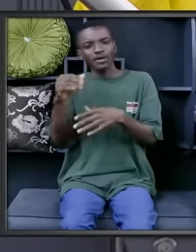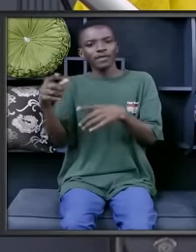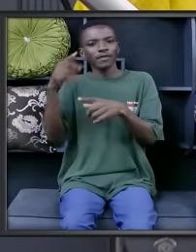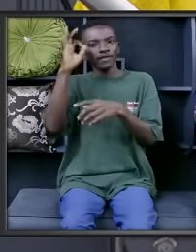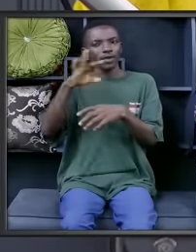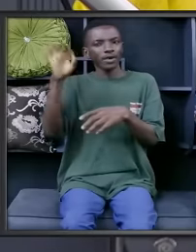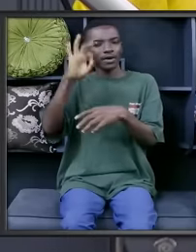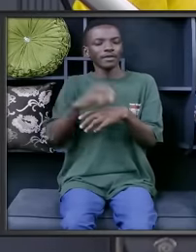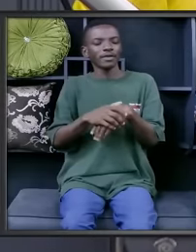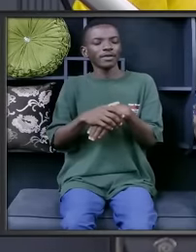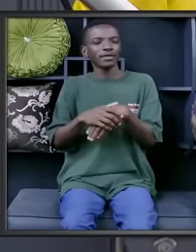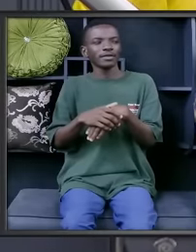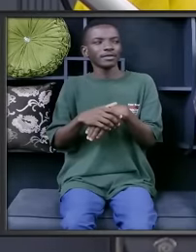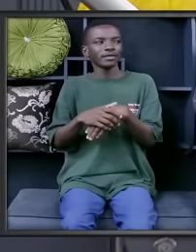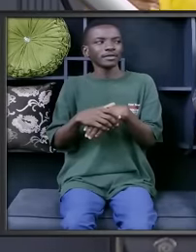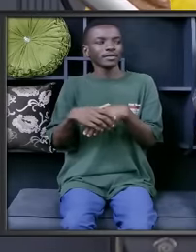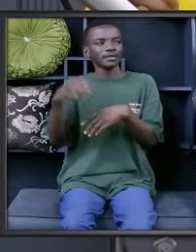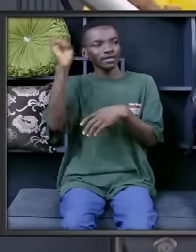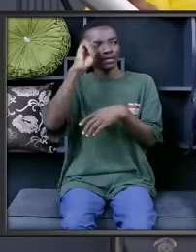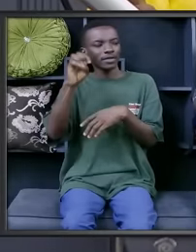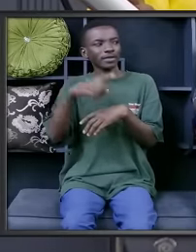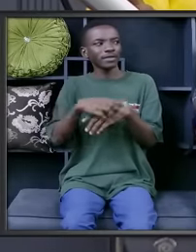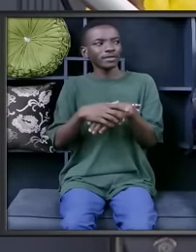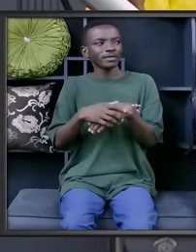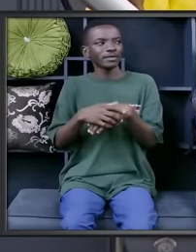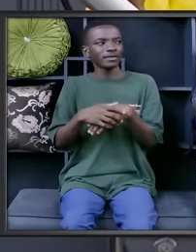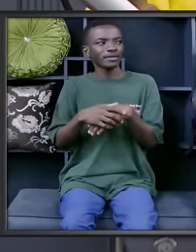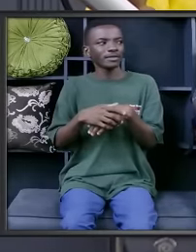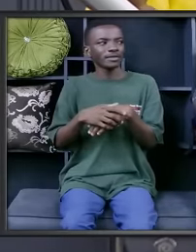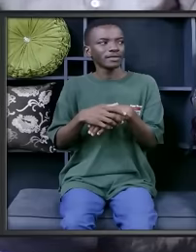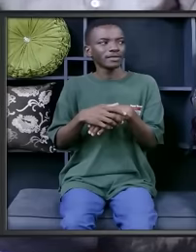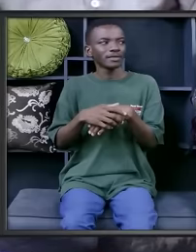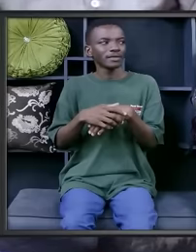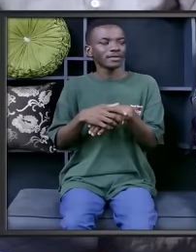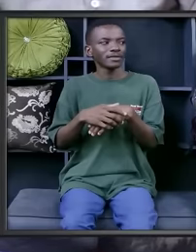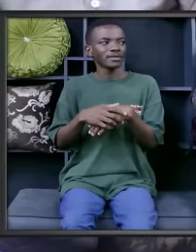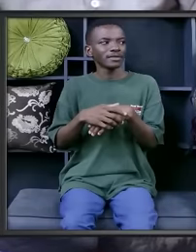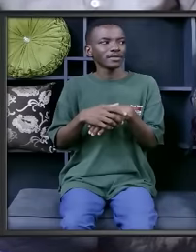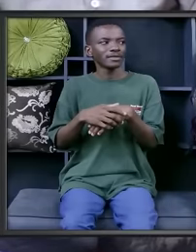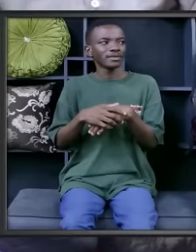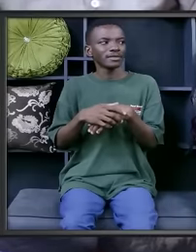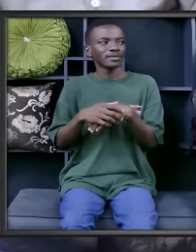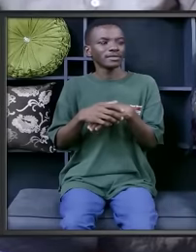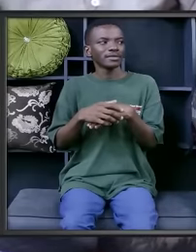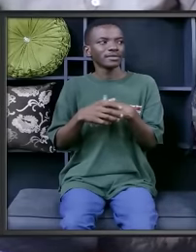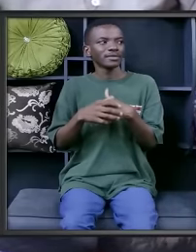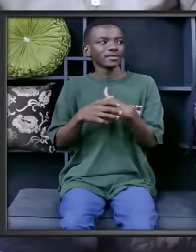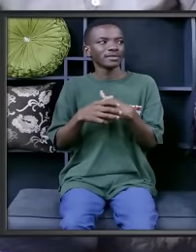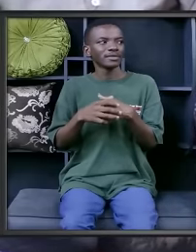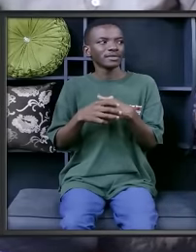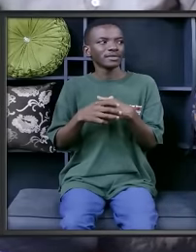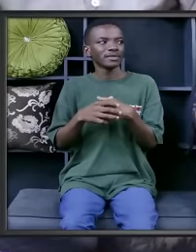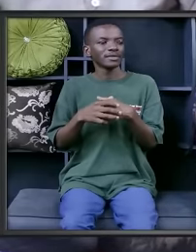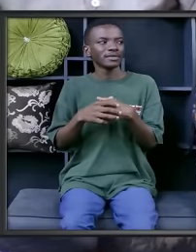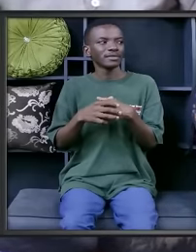together forever. Except. Musa Shaibu Karshi is said from this woman's narration, her husband seemed to